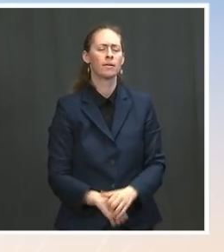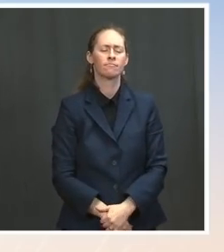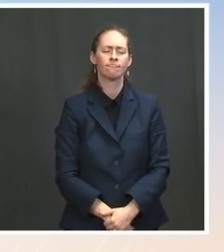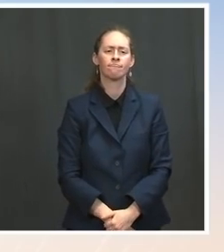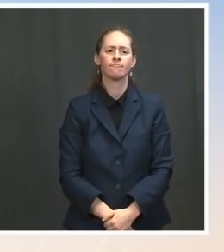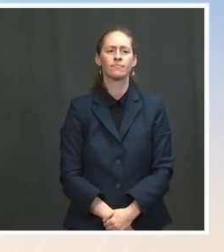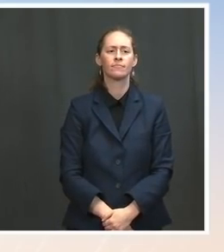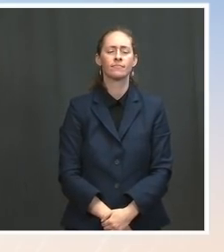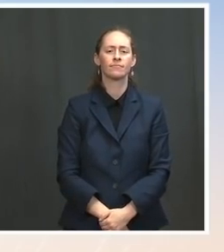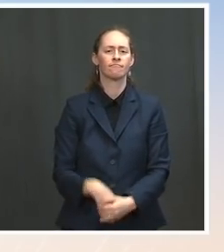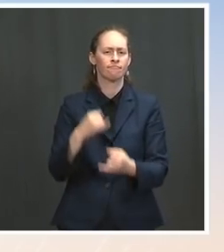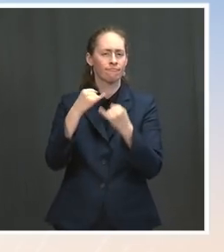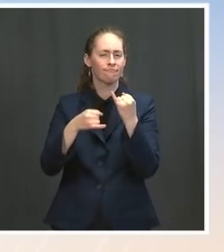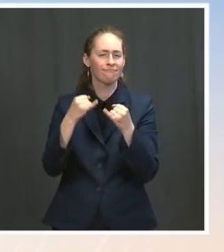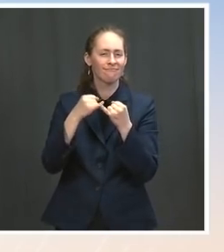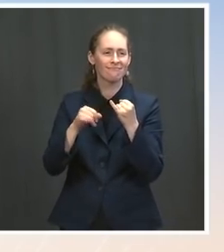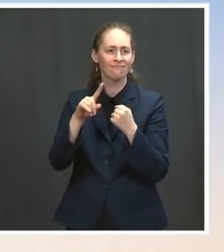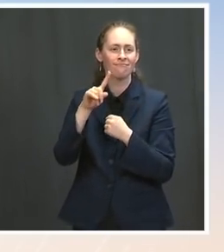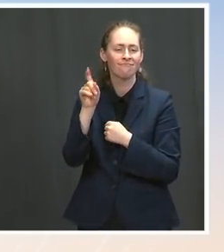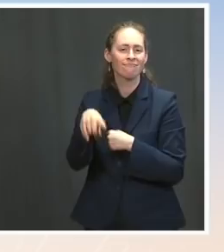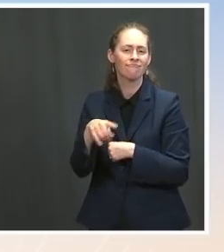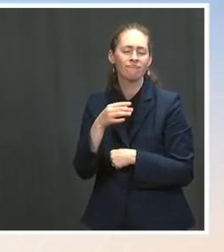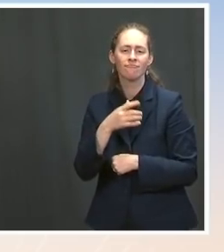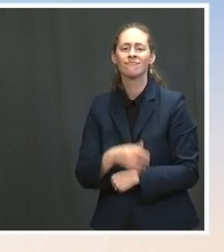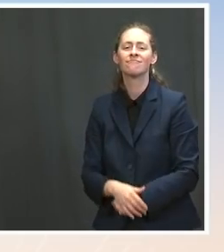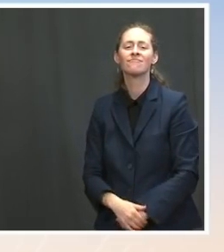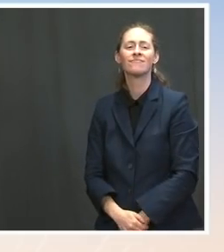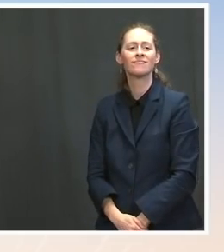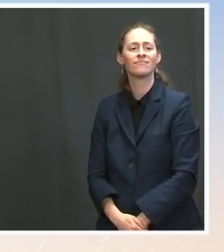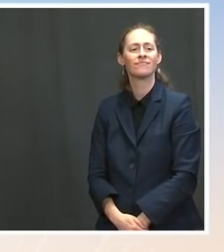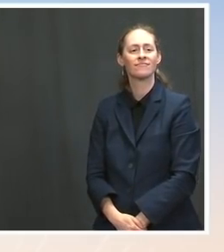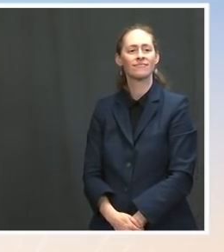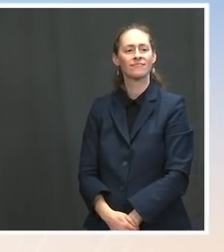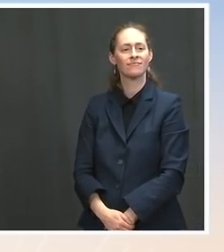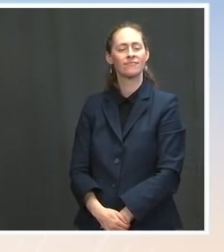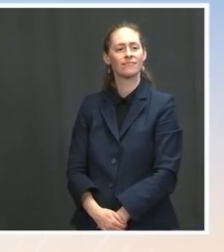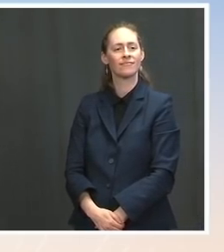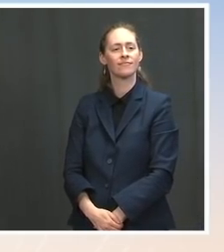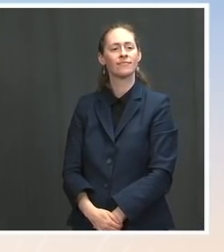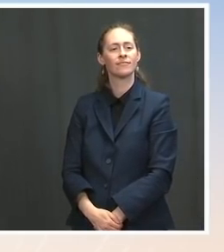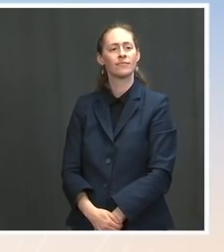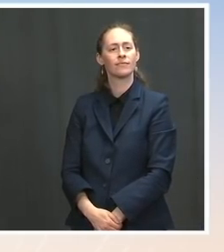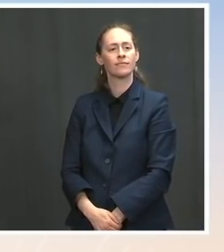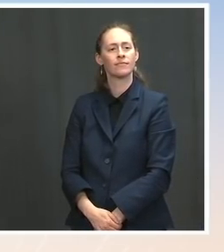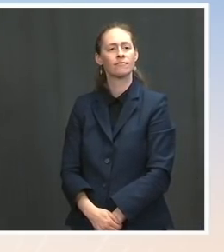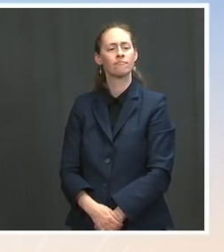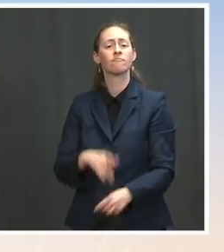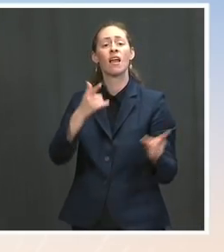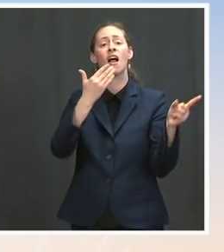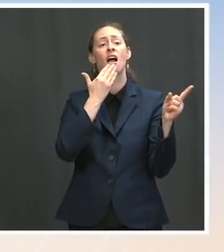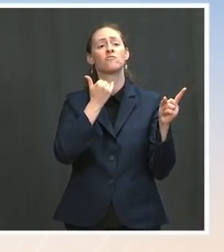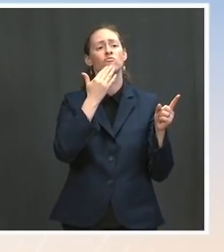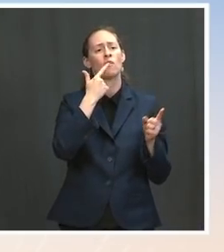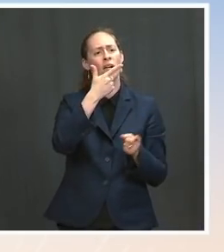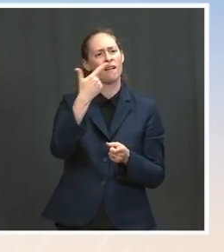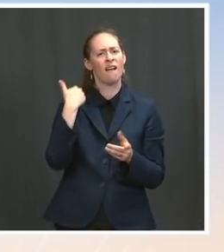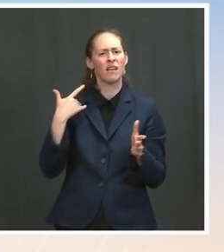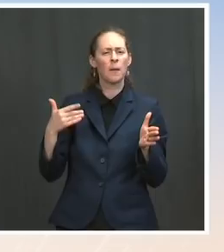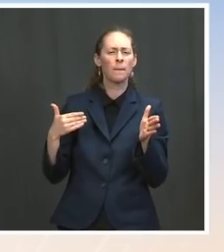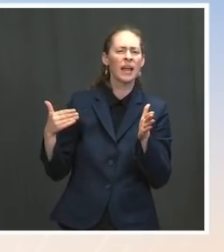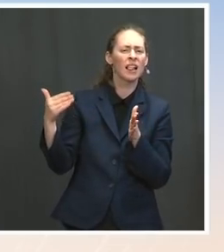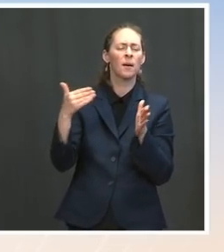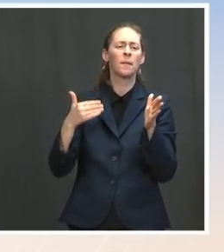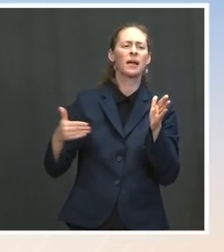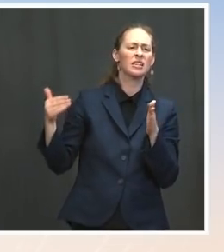Israelis requested $1 billion, you know, in military aid after mm-hmm. what had just happened. You know, is the United States willing to and prepared